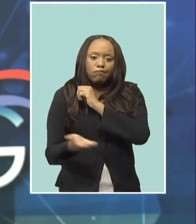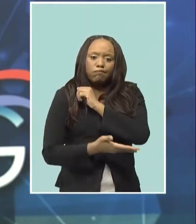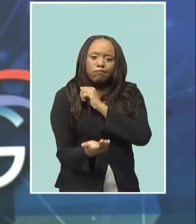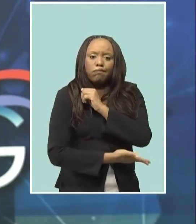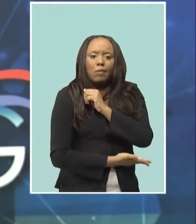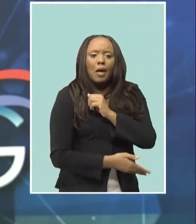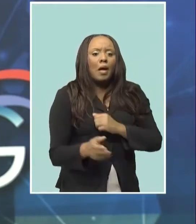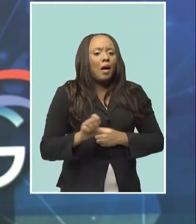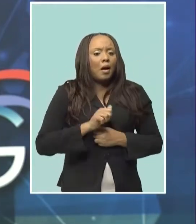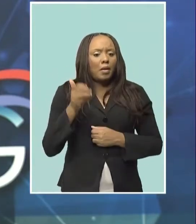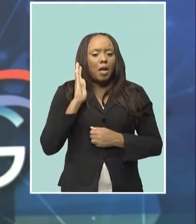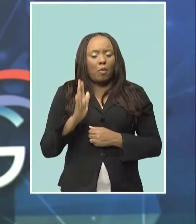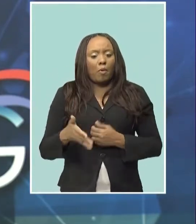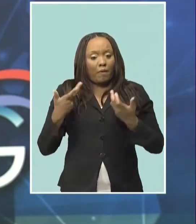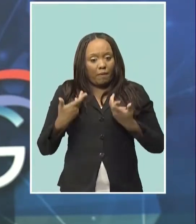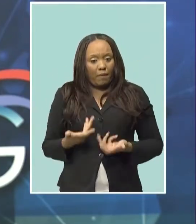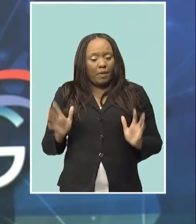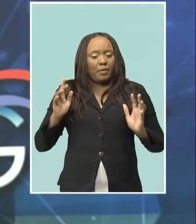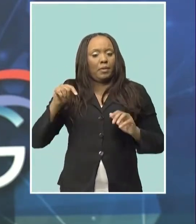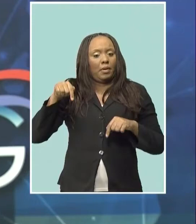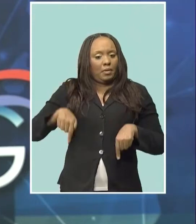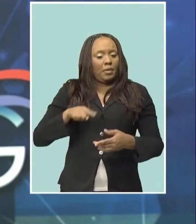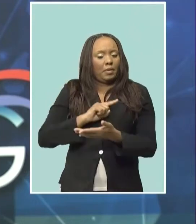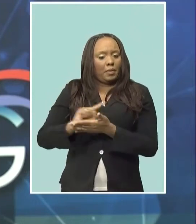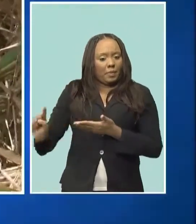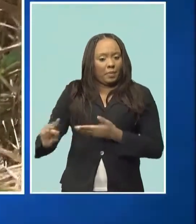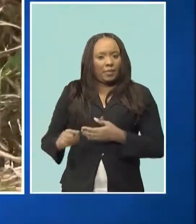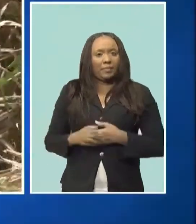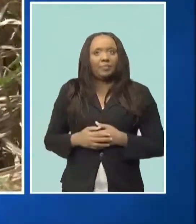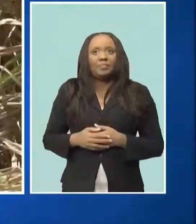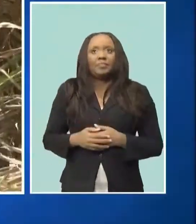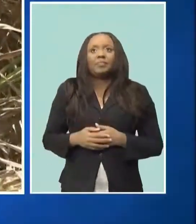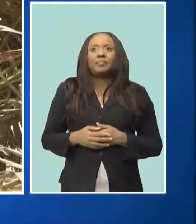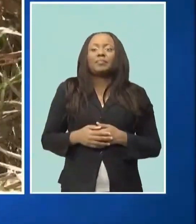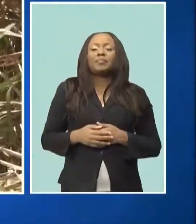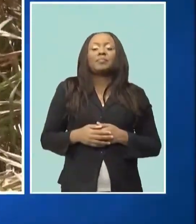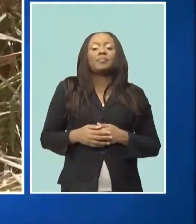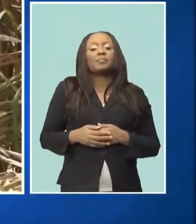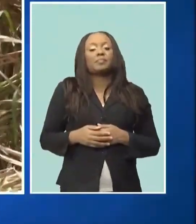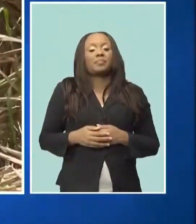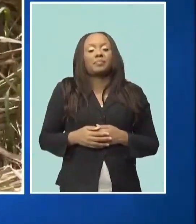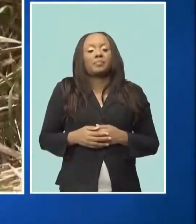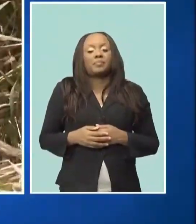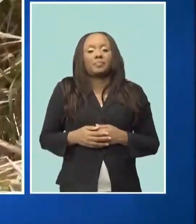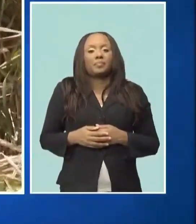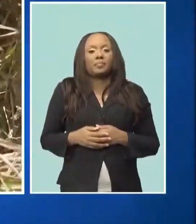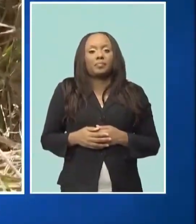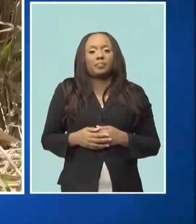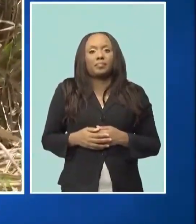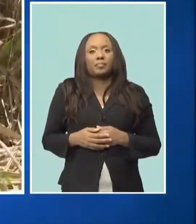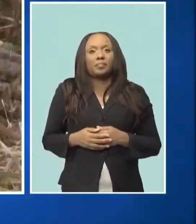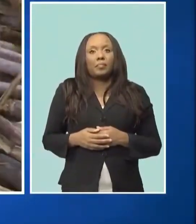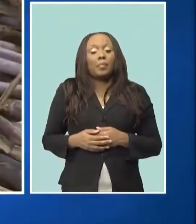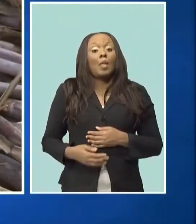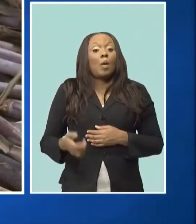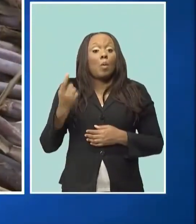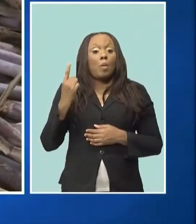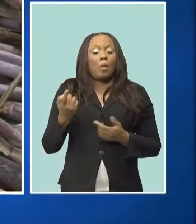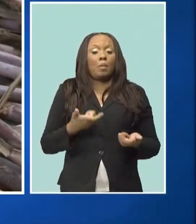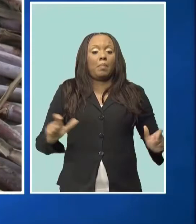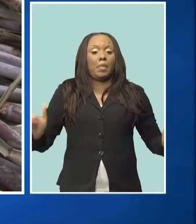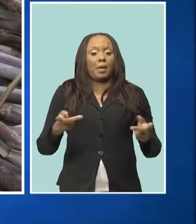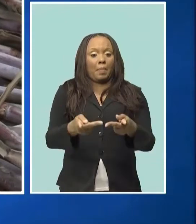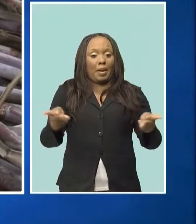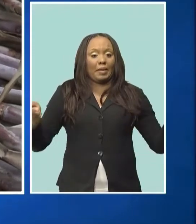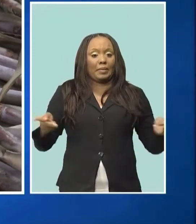week. Trevor Thorpe reports. Not a bother to operations at Friendship Plantation, but manager Patrick Bethel told the